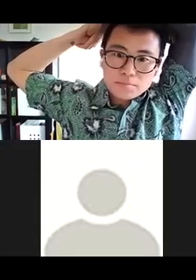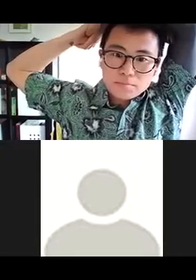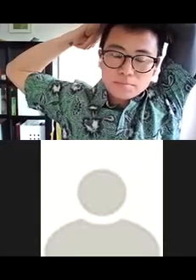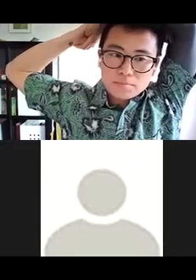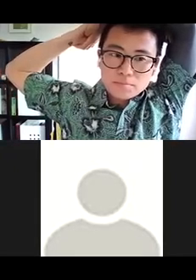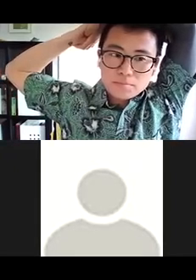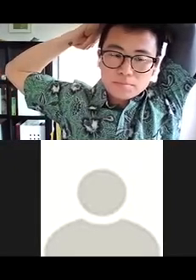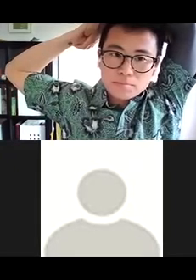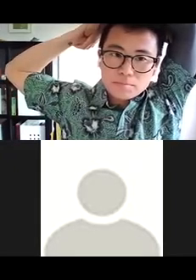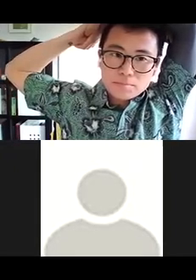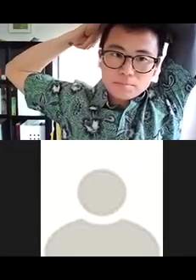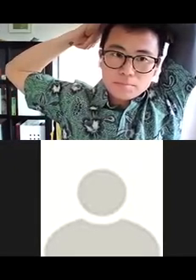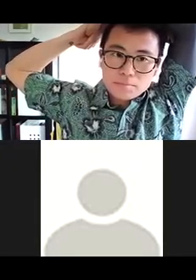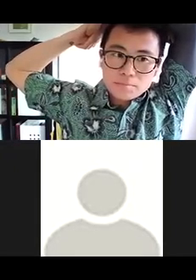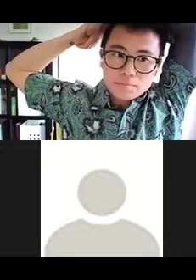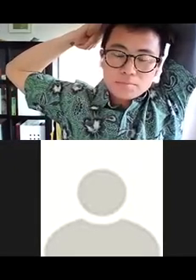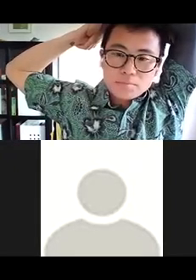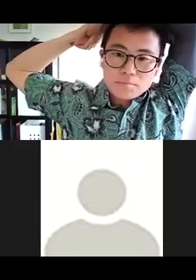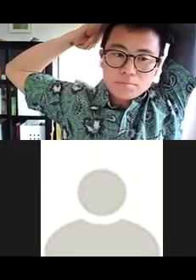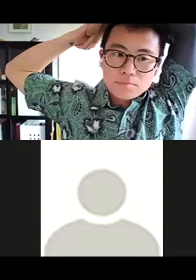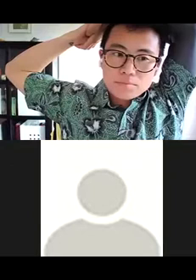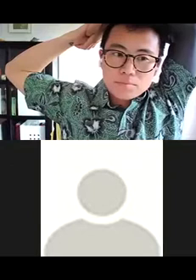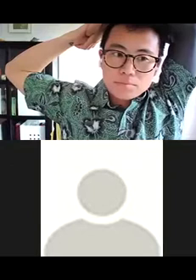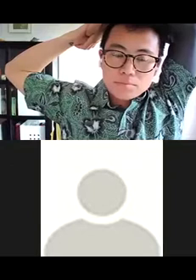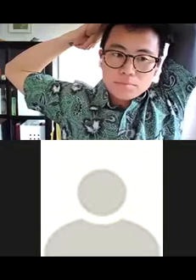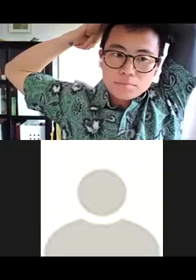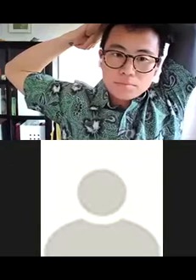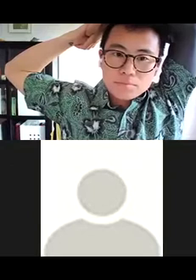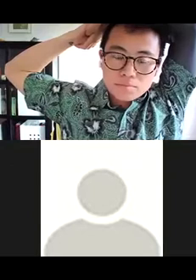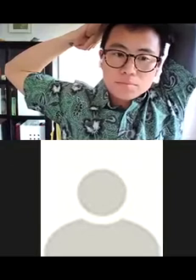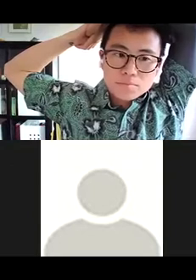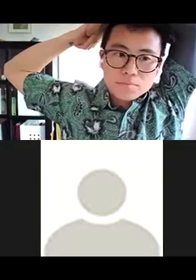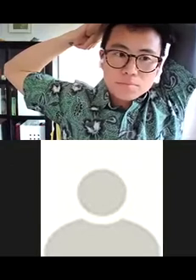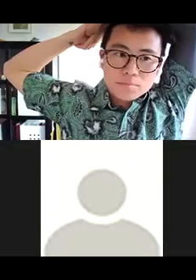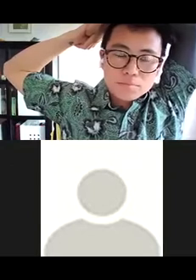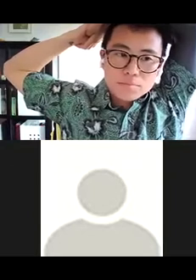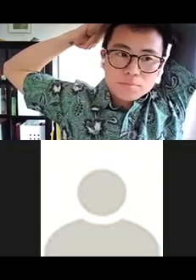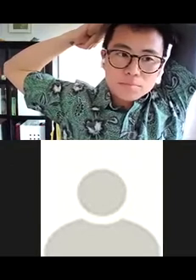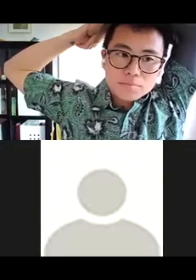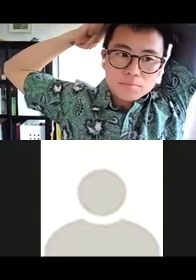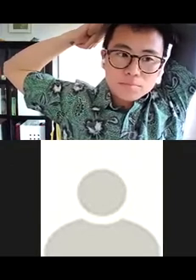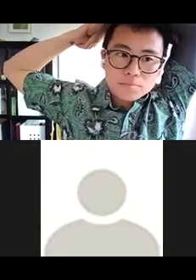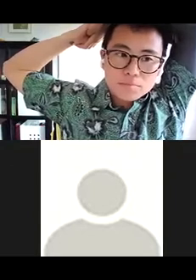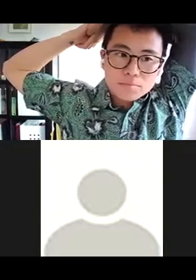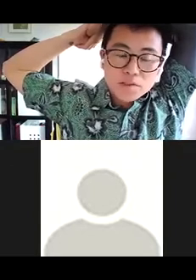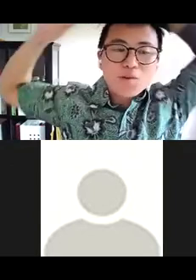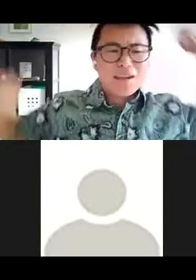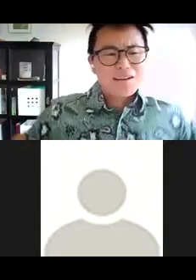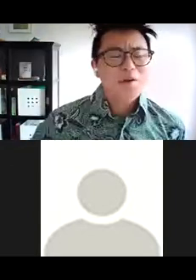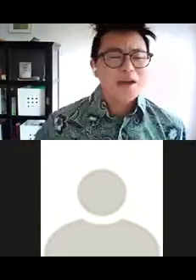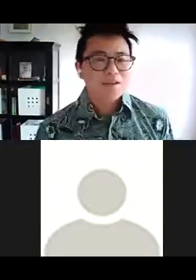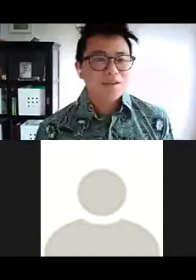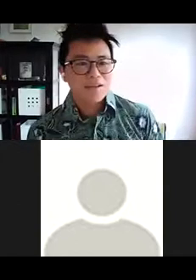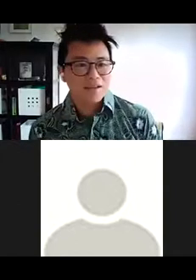there's in room 3, we have 3 participants, room 2 has 2, and then room 1 has 2.